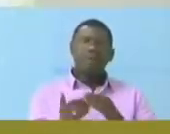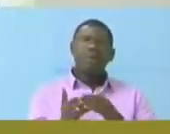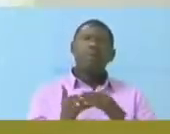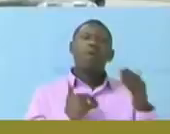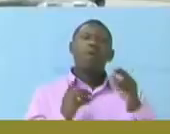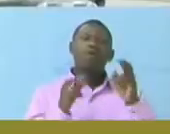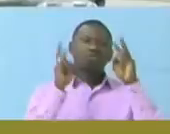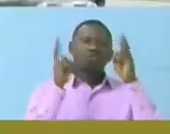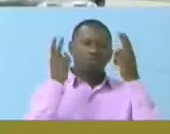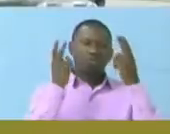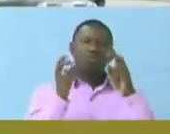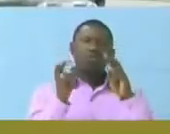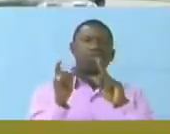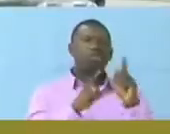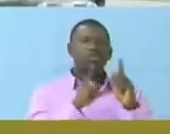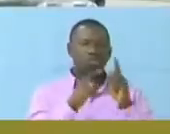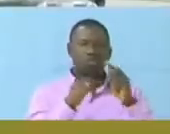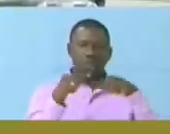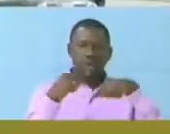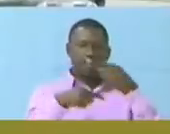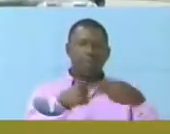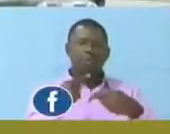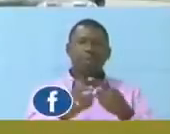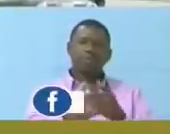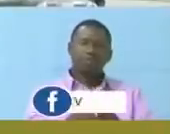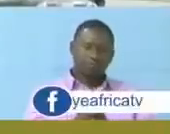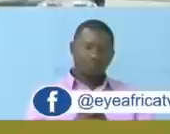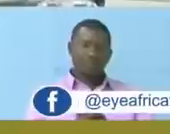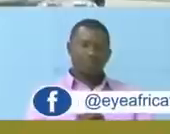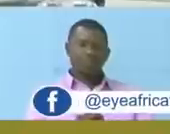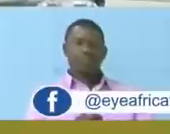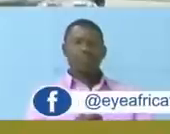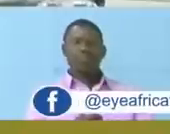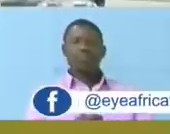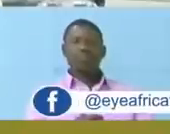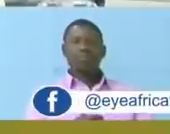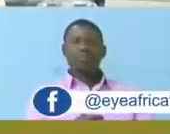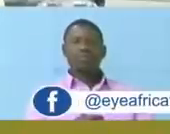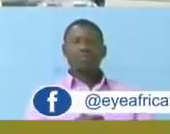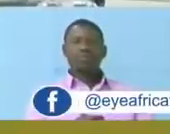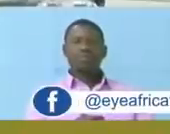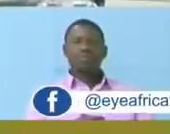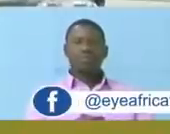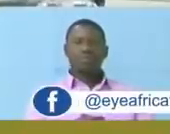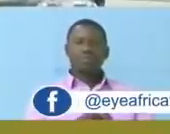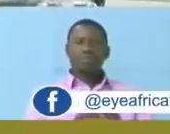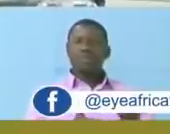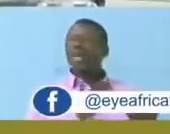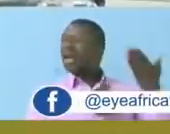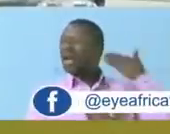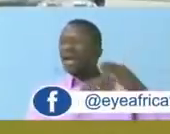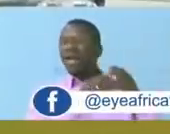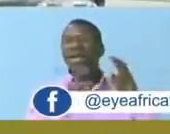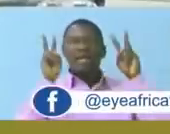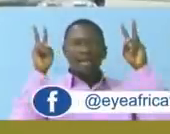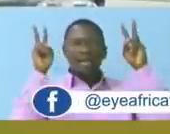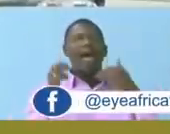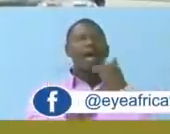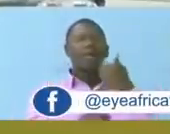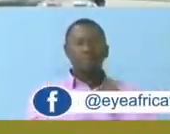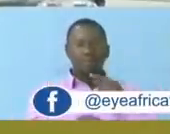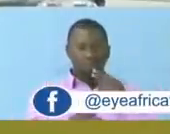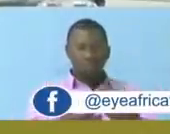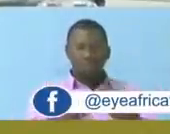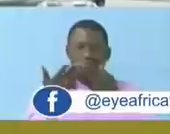another incident is when he asked me to give him the names of all those who are serving at the